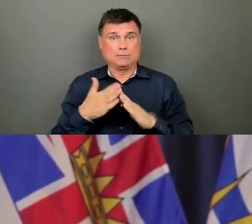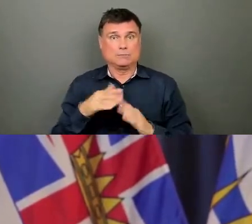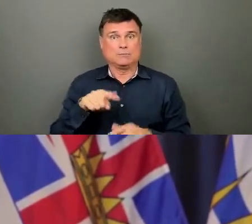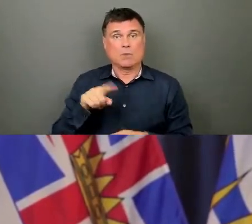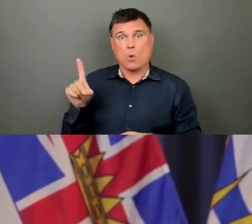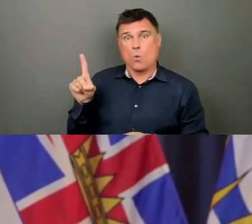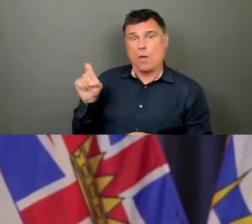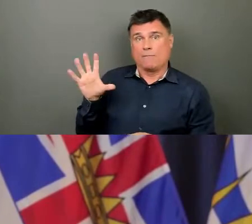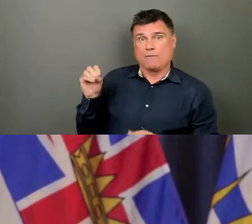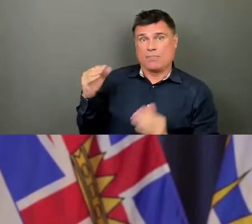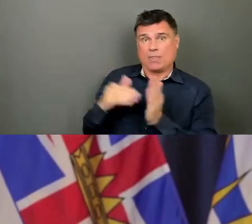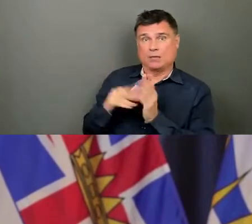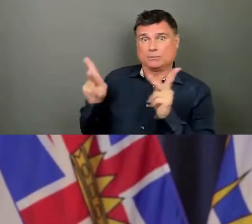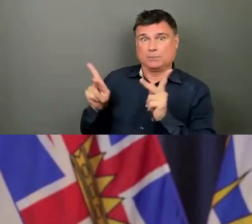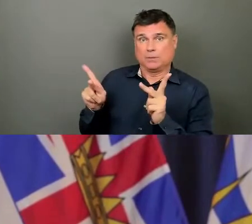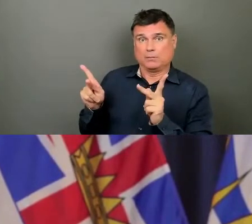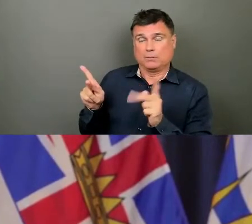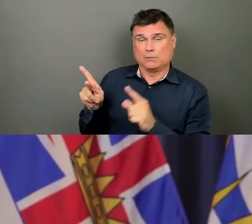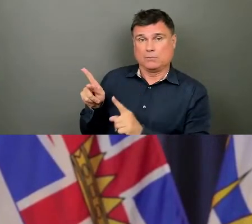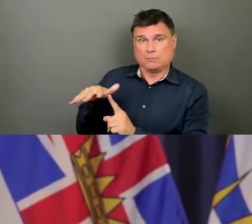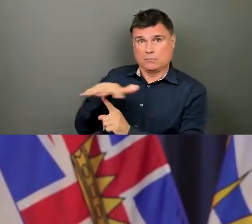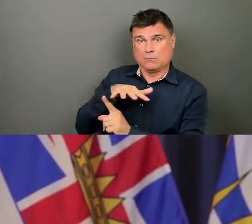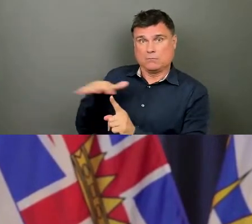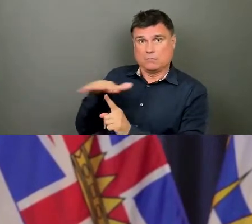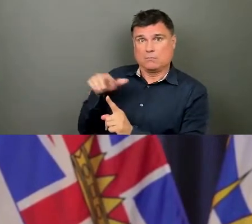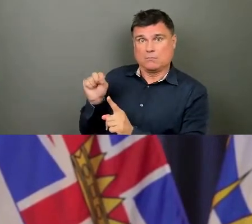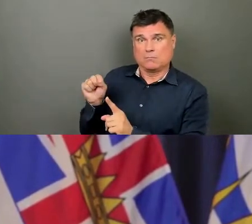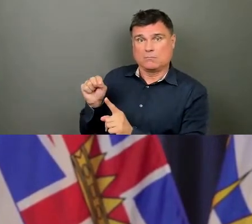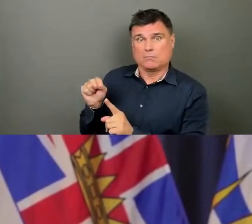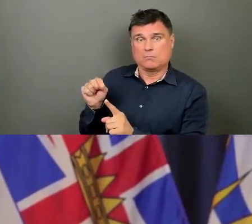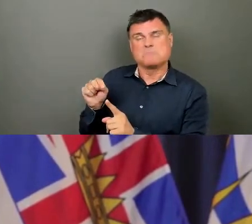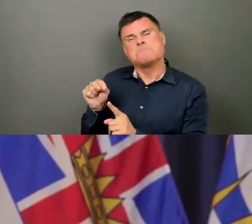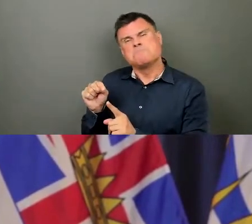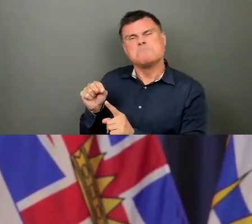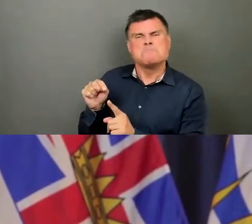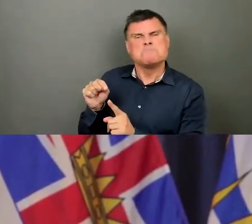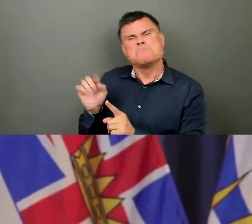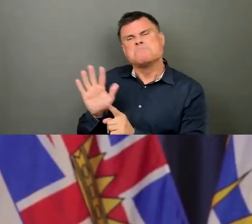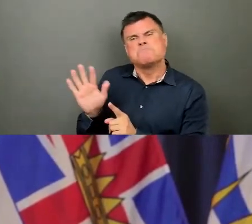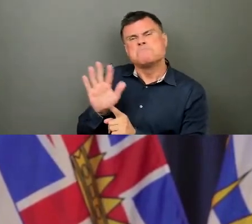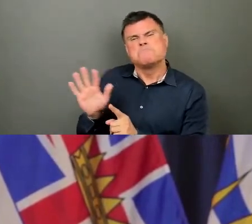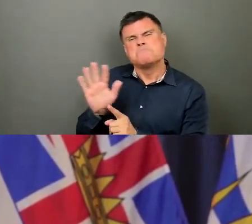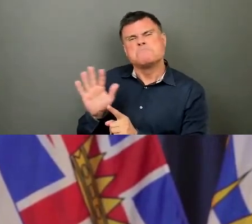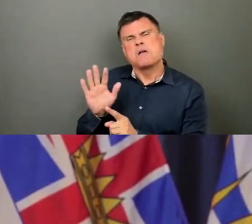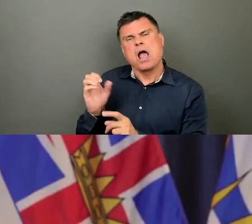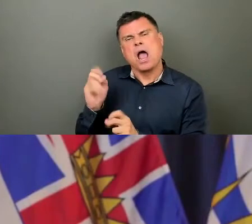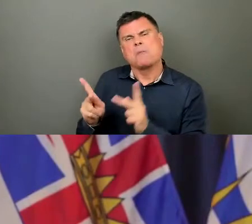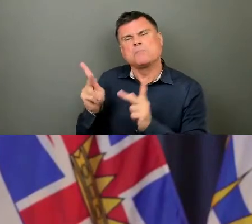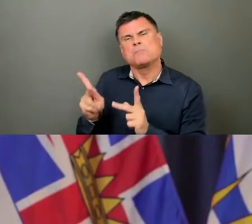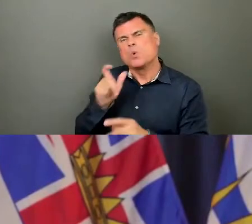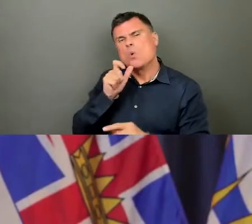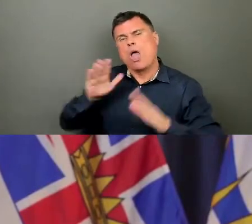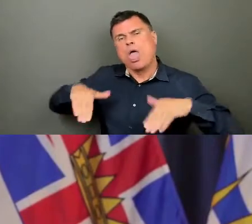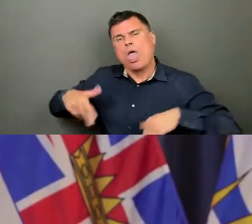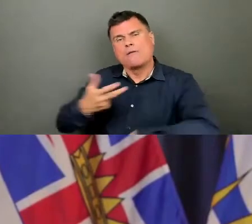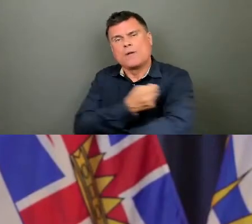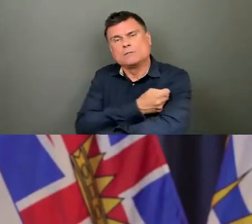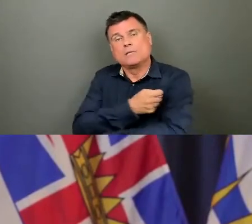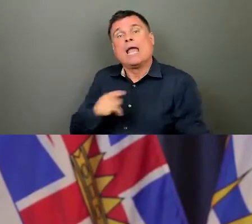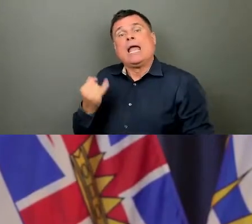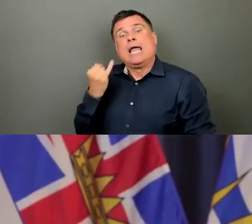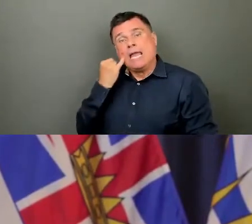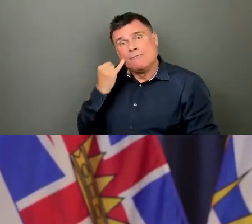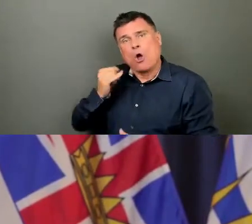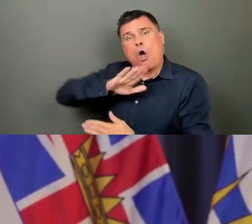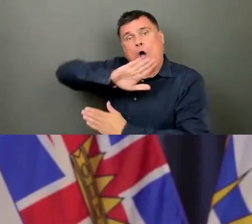about 93%. It's a little over 46,000, but 3,300 aren't vaccinated. But still, our situation would be even better if